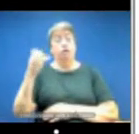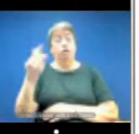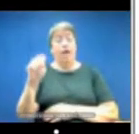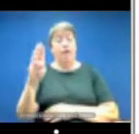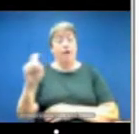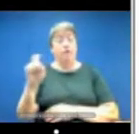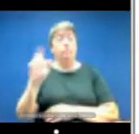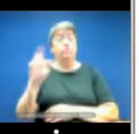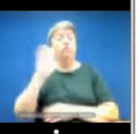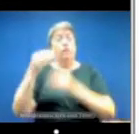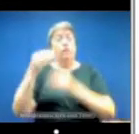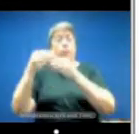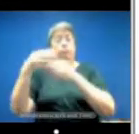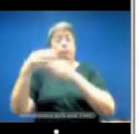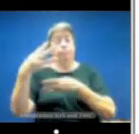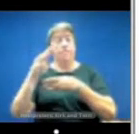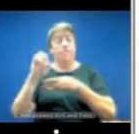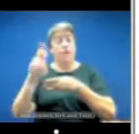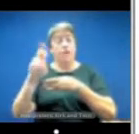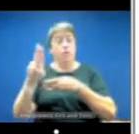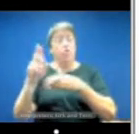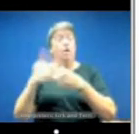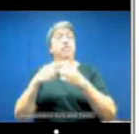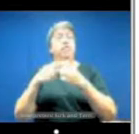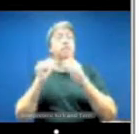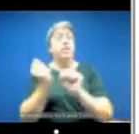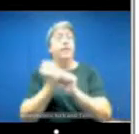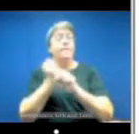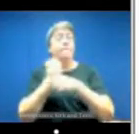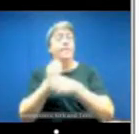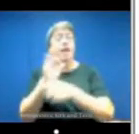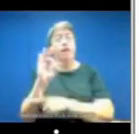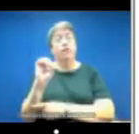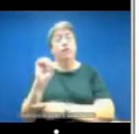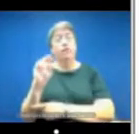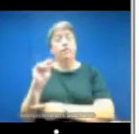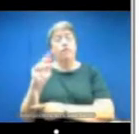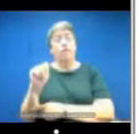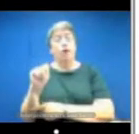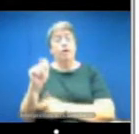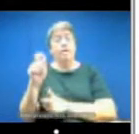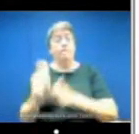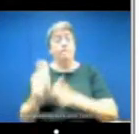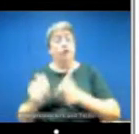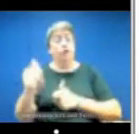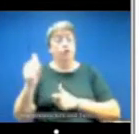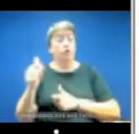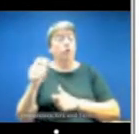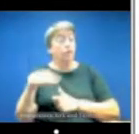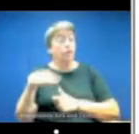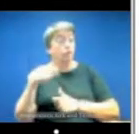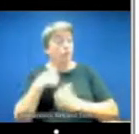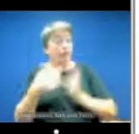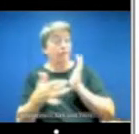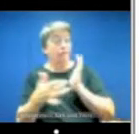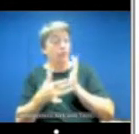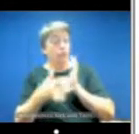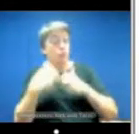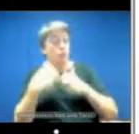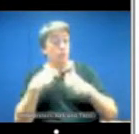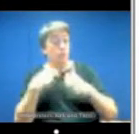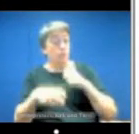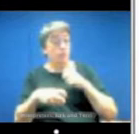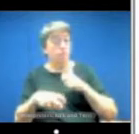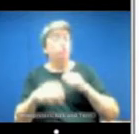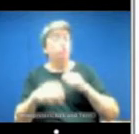access the menu and make the chat font bigger. If you have technical issues, use the chat function and a